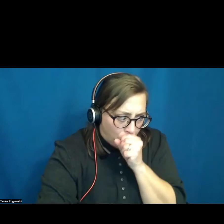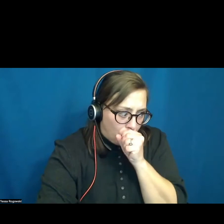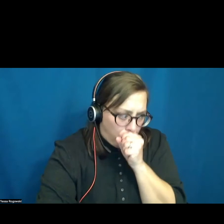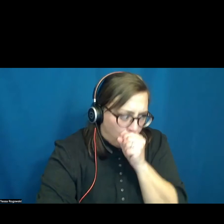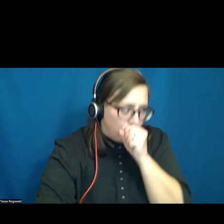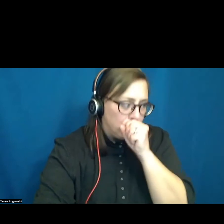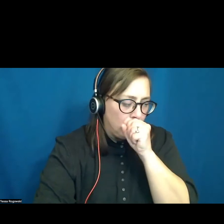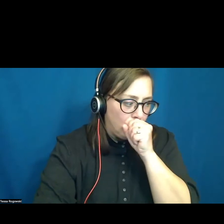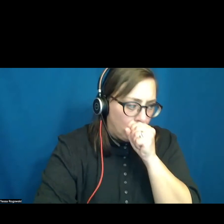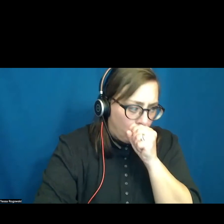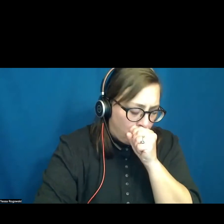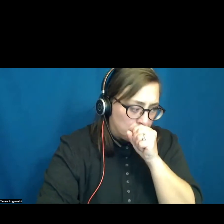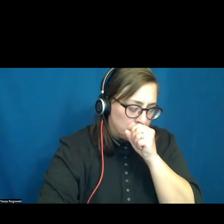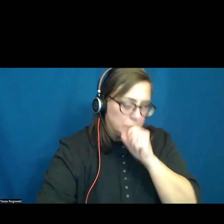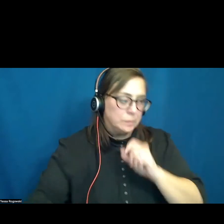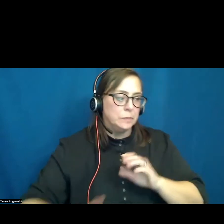I will read the poem.